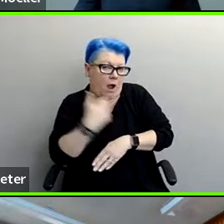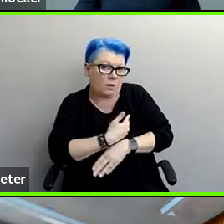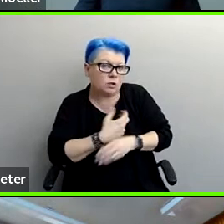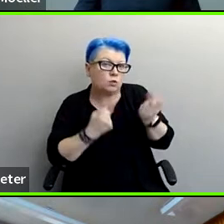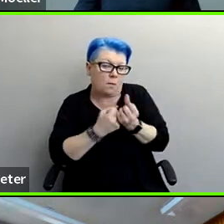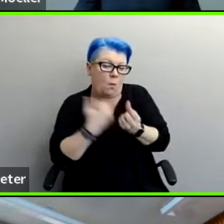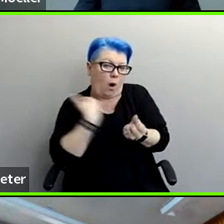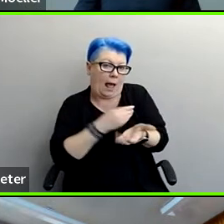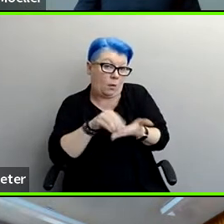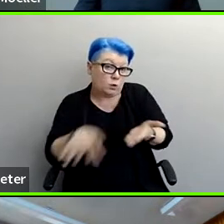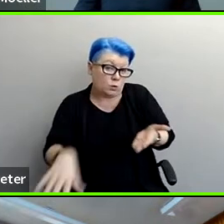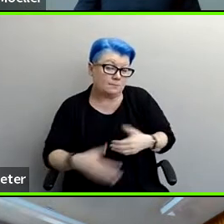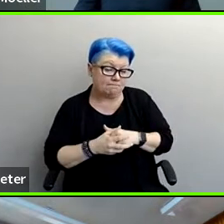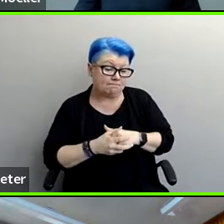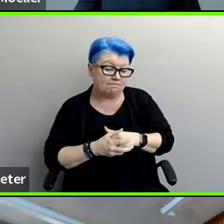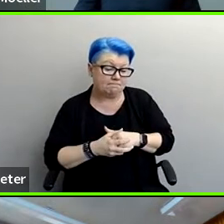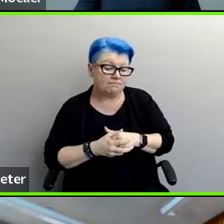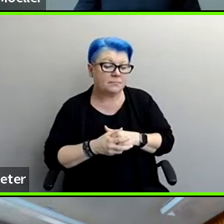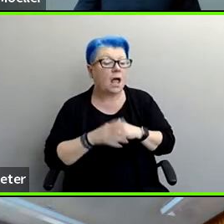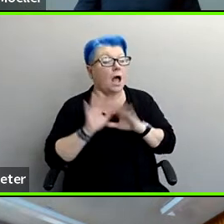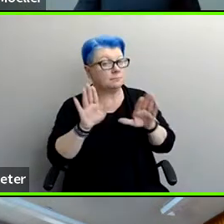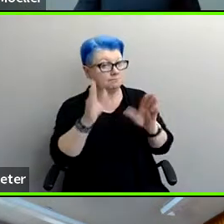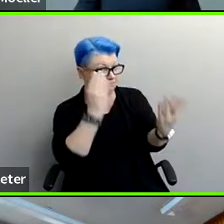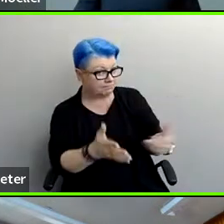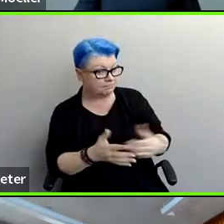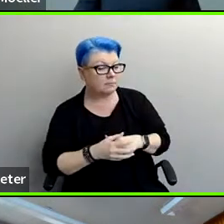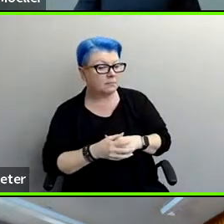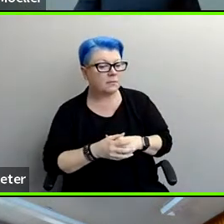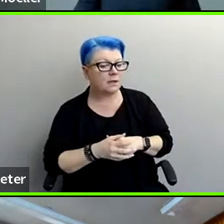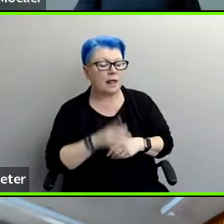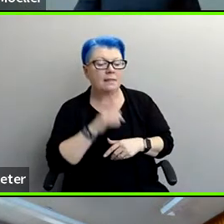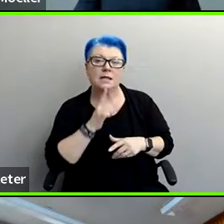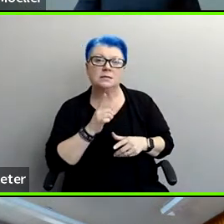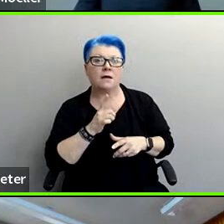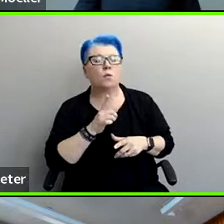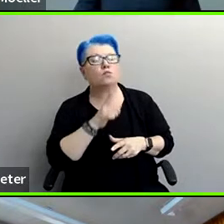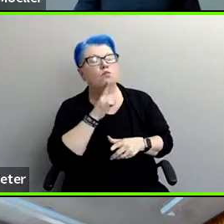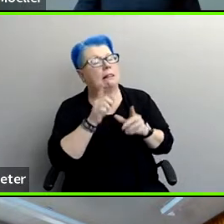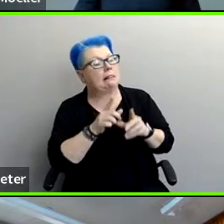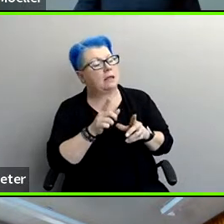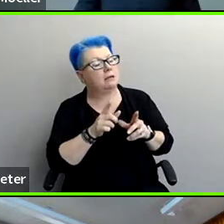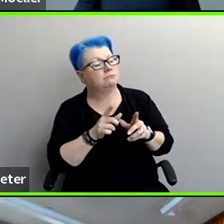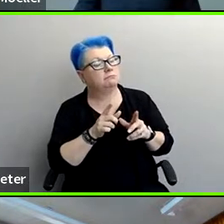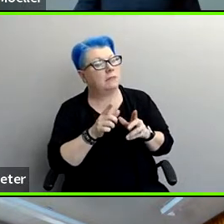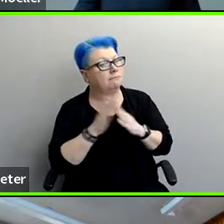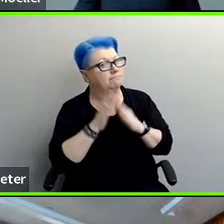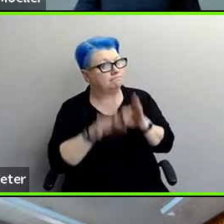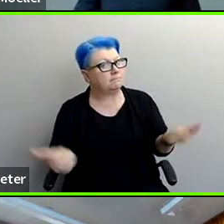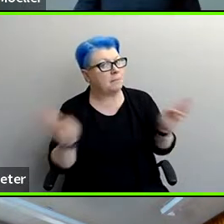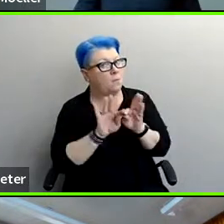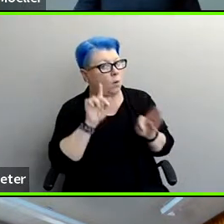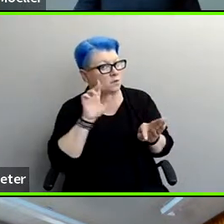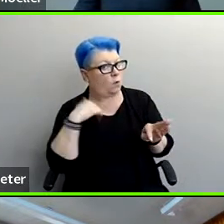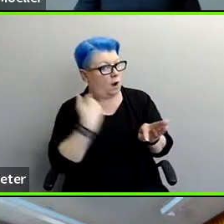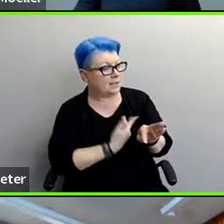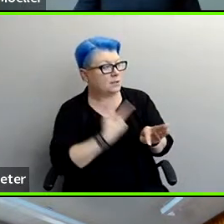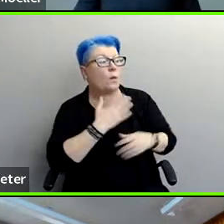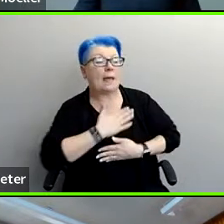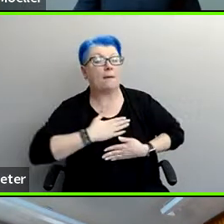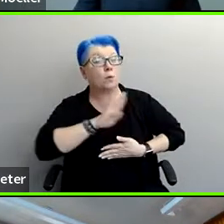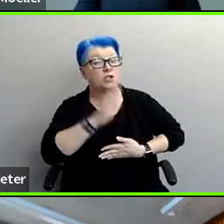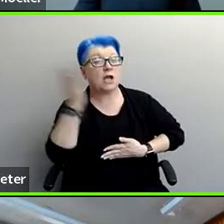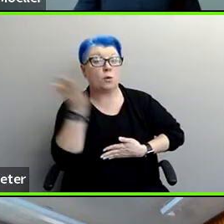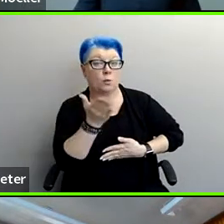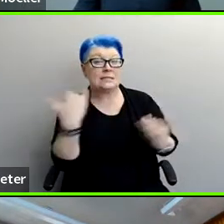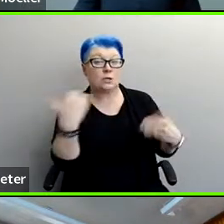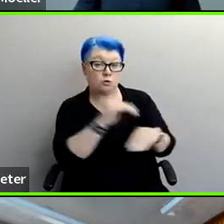support our students. So just so you guys know, this is of utmost importance to us, and we appreciate your presentation tonight. We look forward to a follow-up.